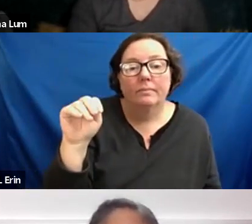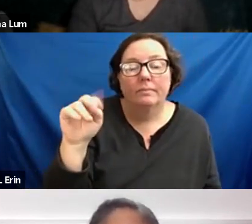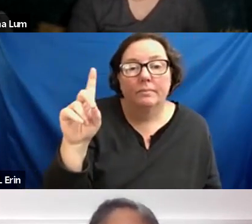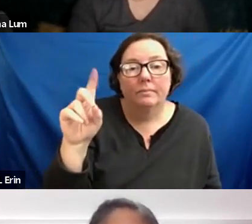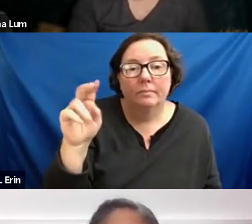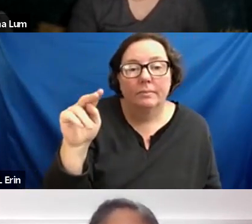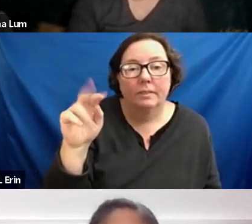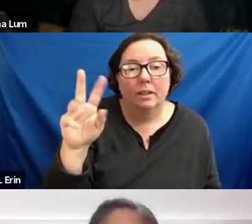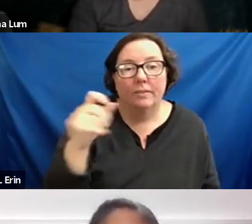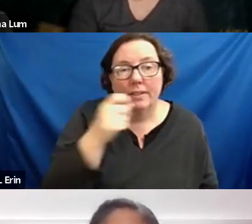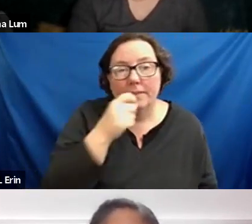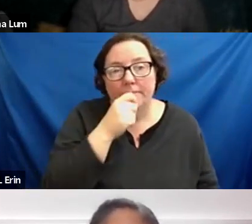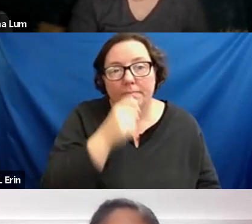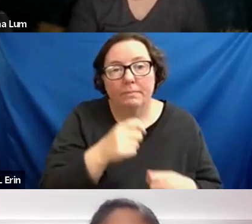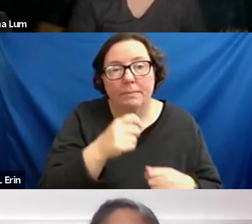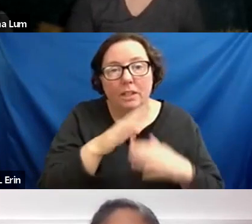Please unmute.